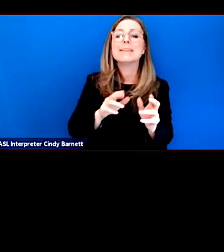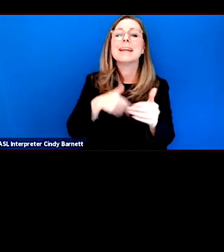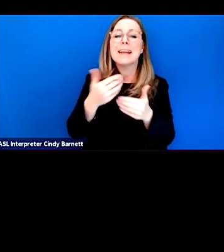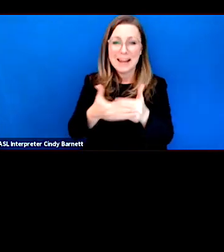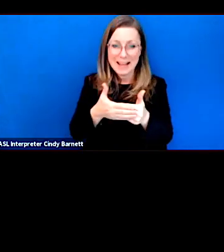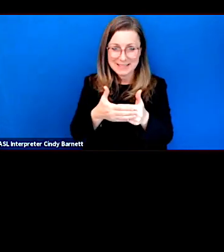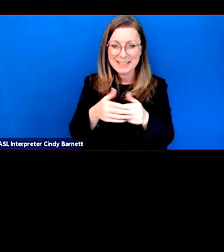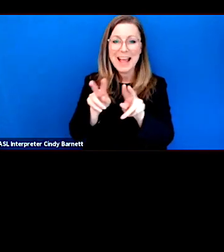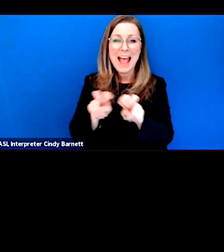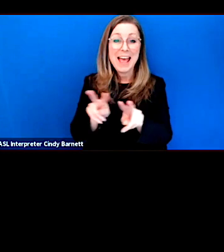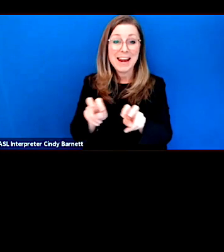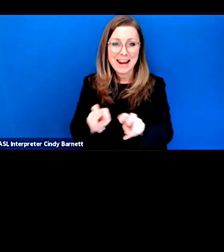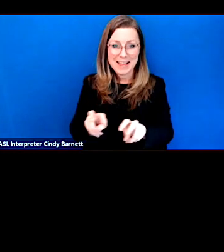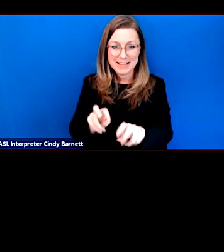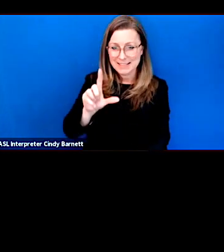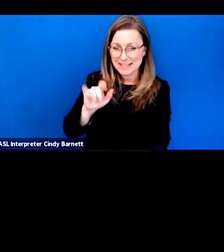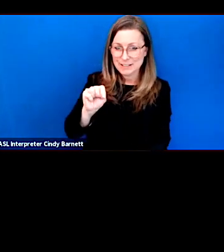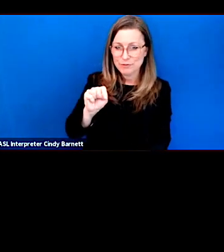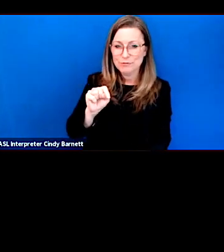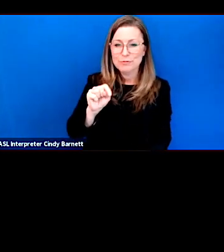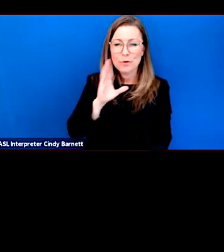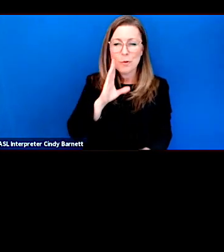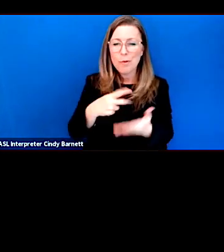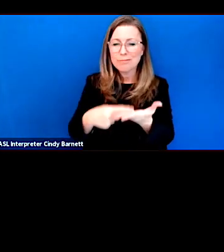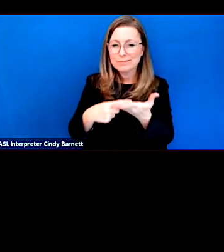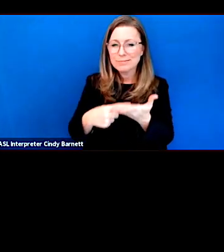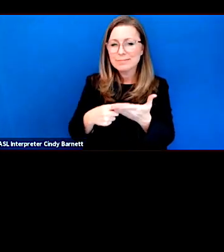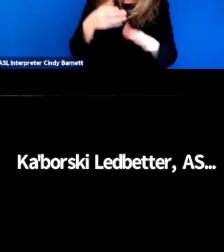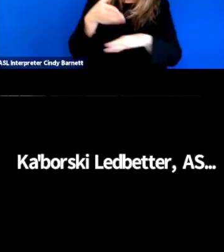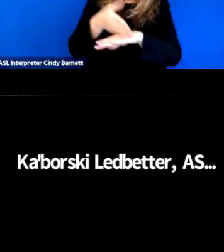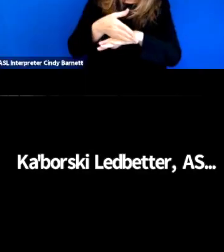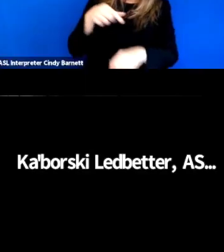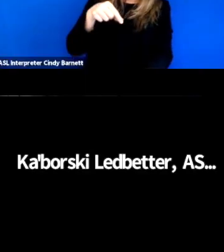discuss shortly after this Q&A. Thank you so much.